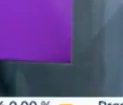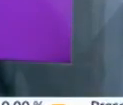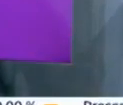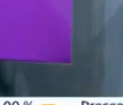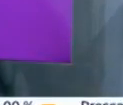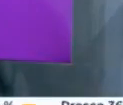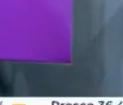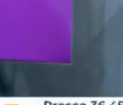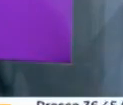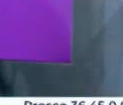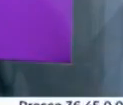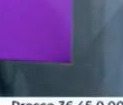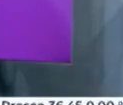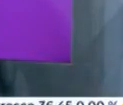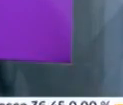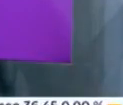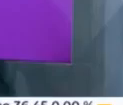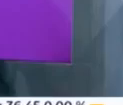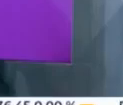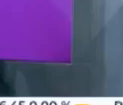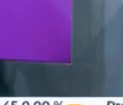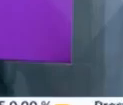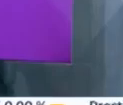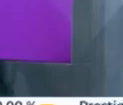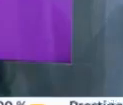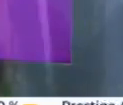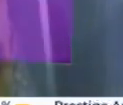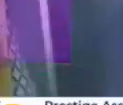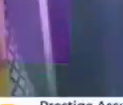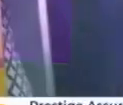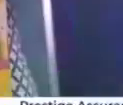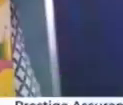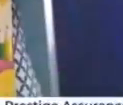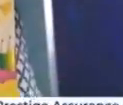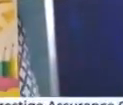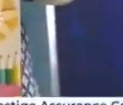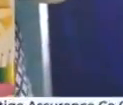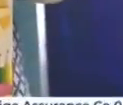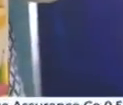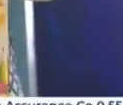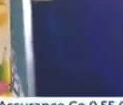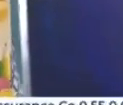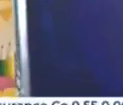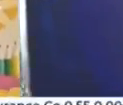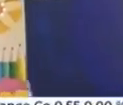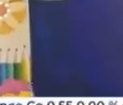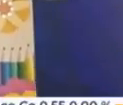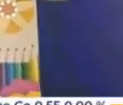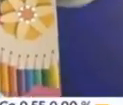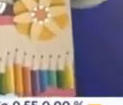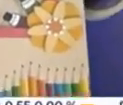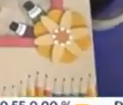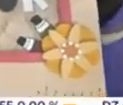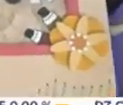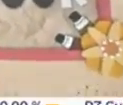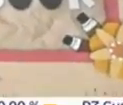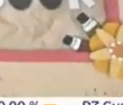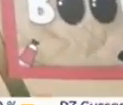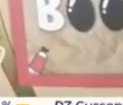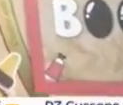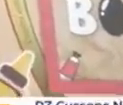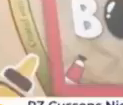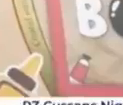years of experience have taught us that not every intervention you can make suit or